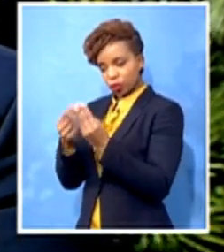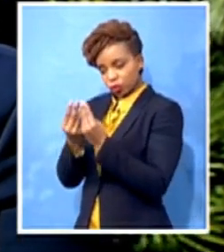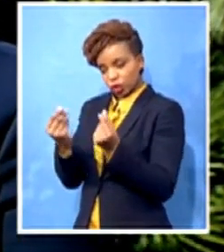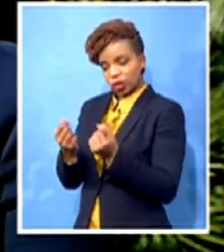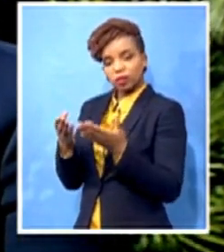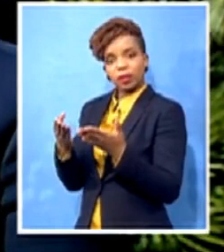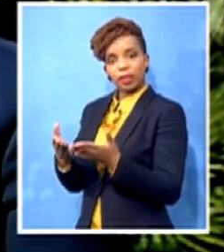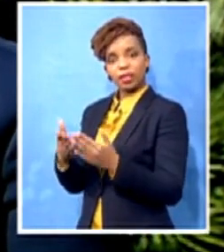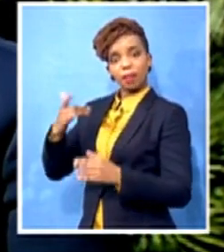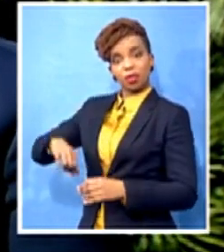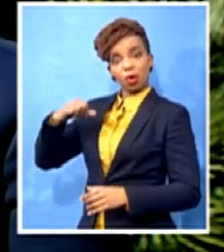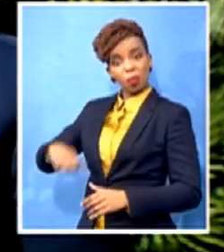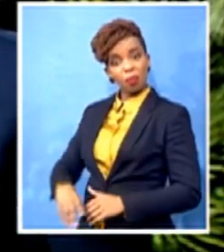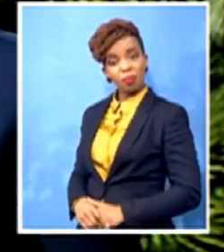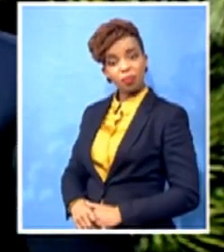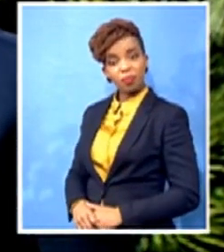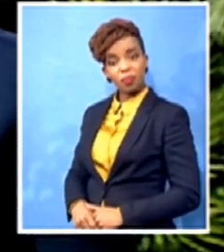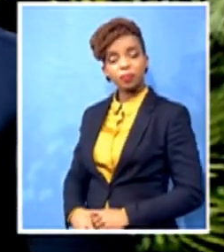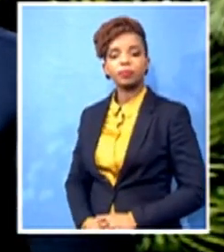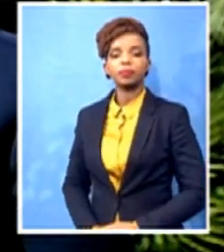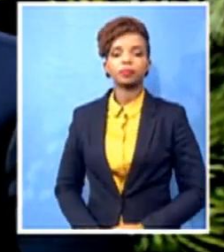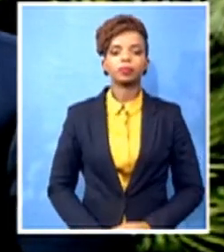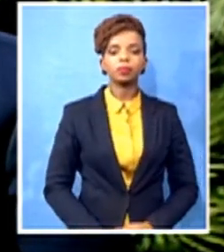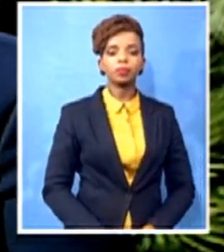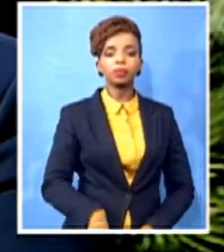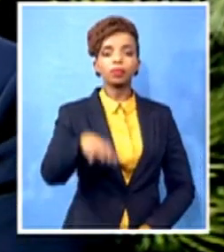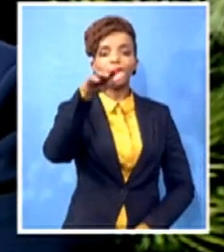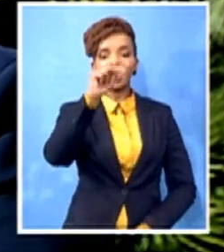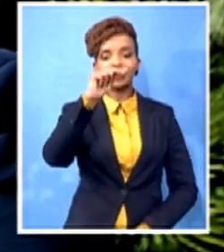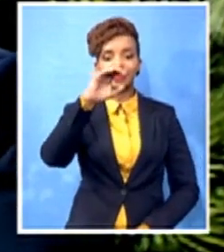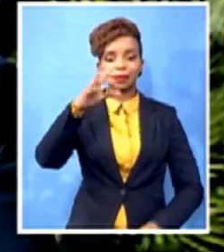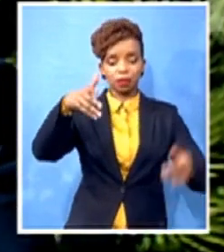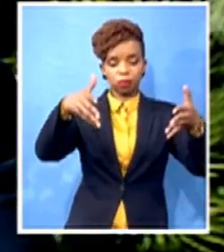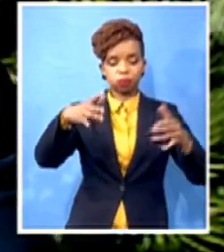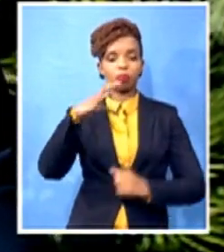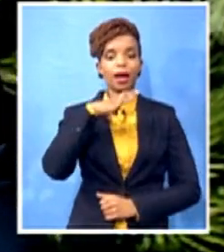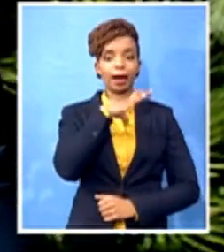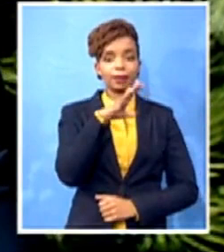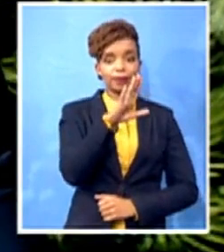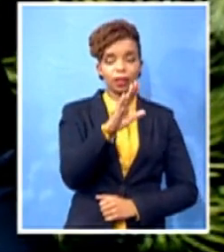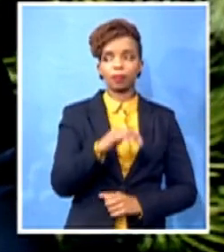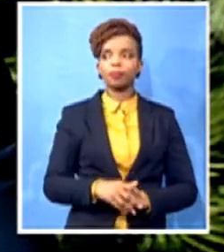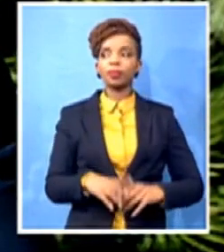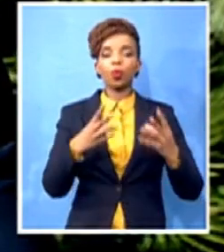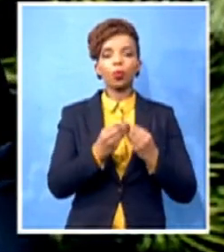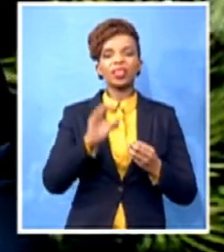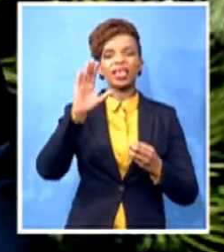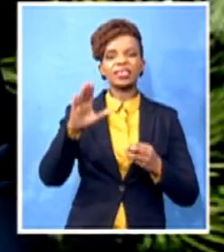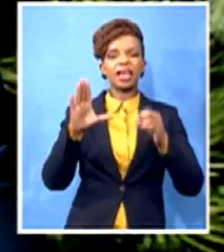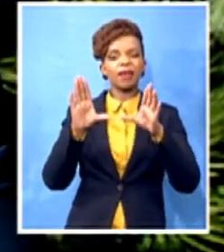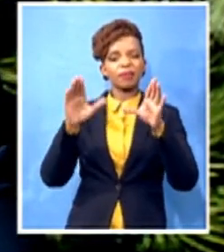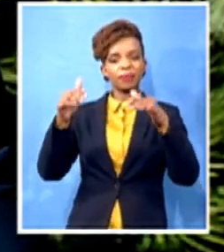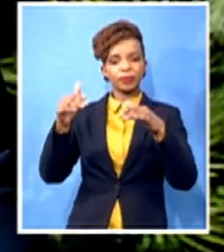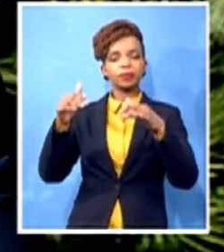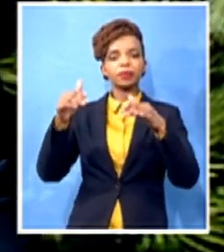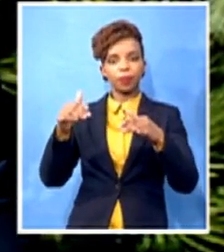ANC in council, along with its allied forces under the banner of the Black Caucus, doesn't